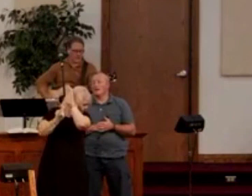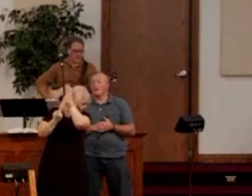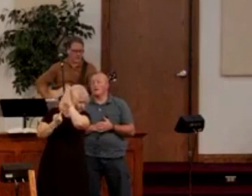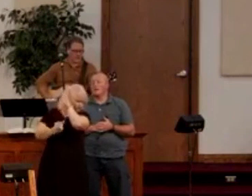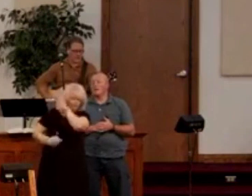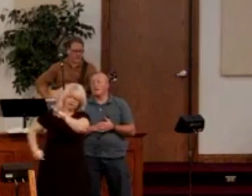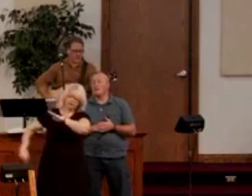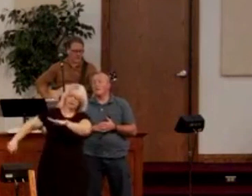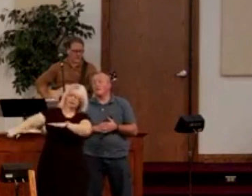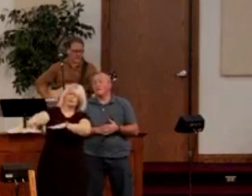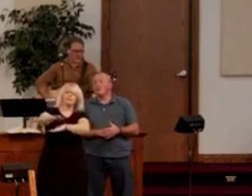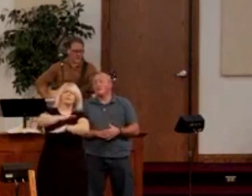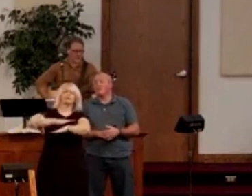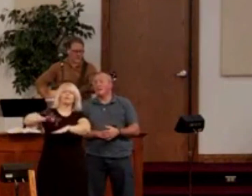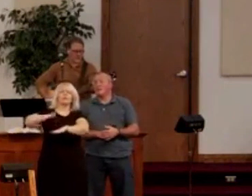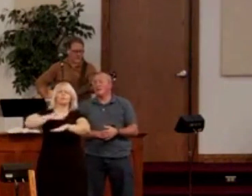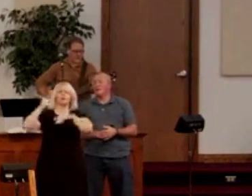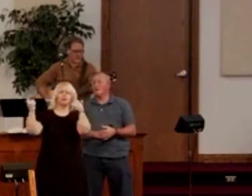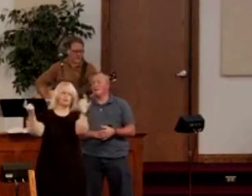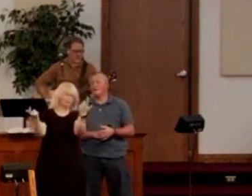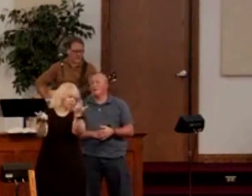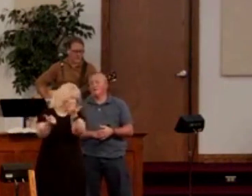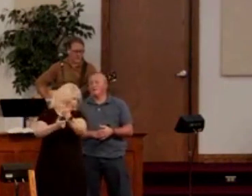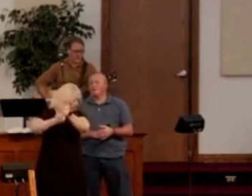sins and cover